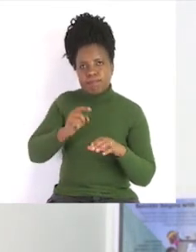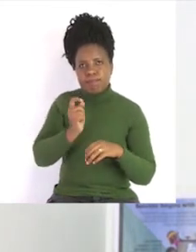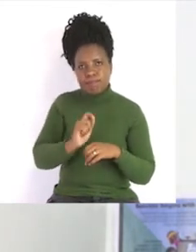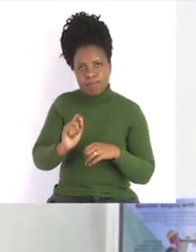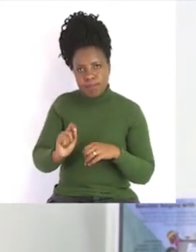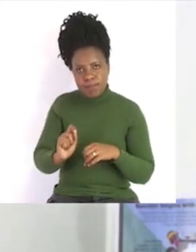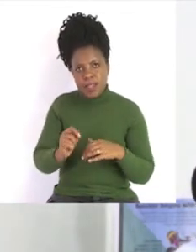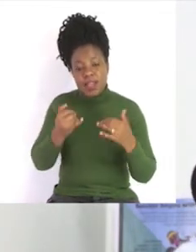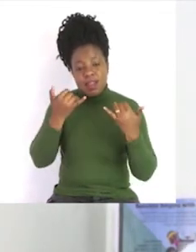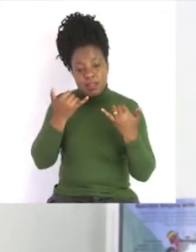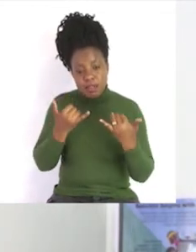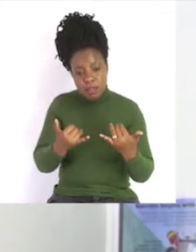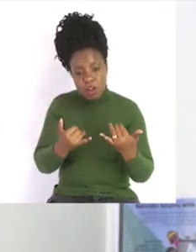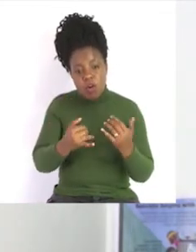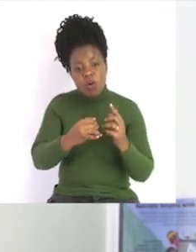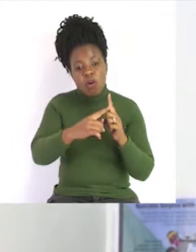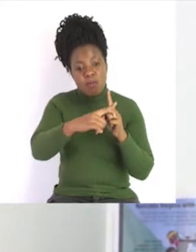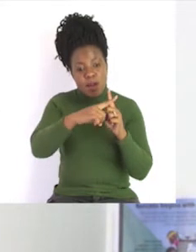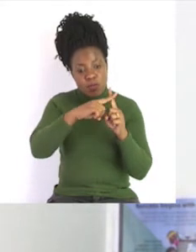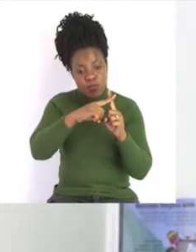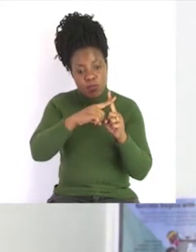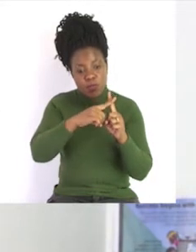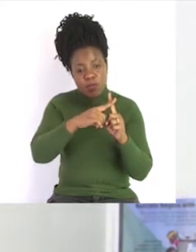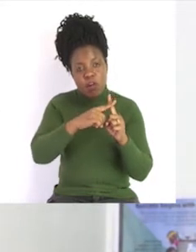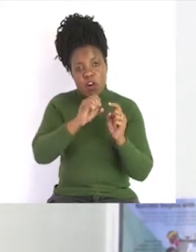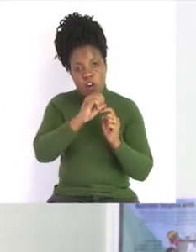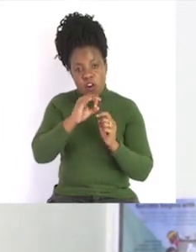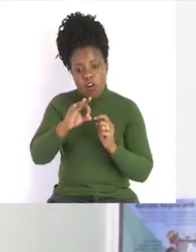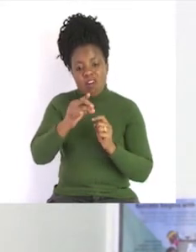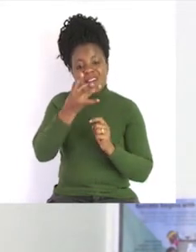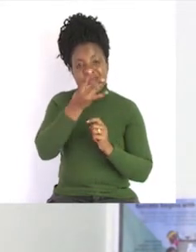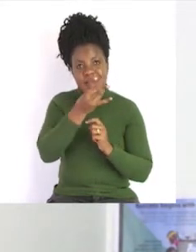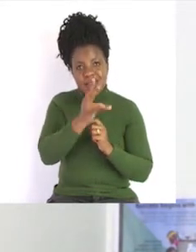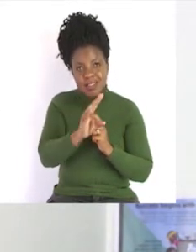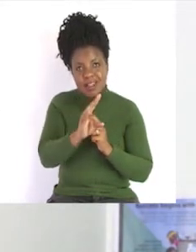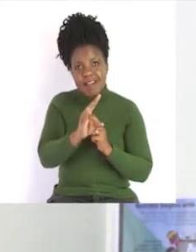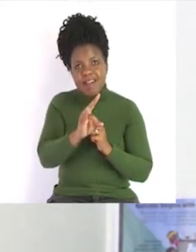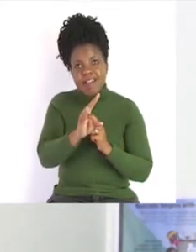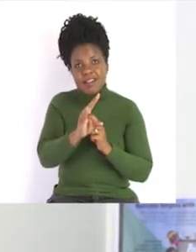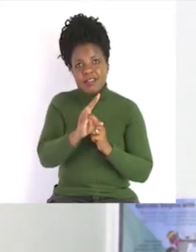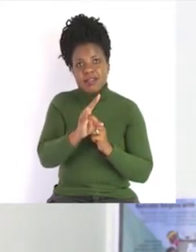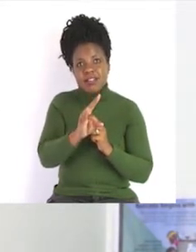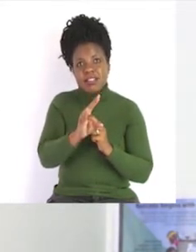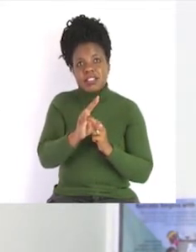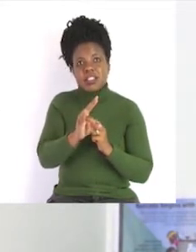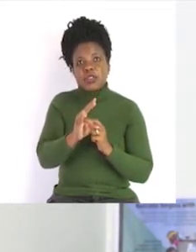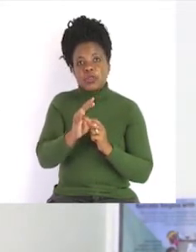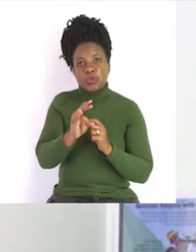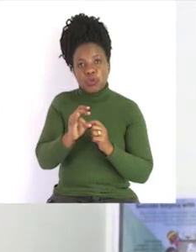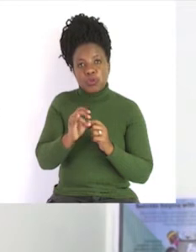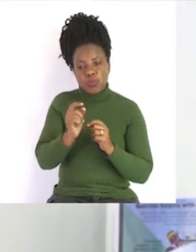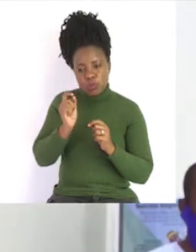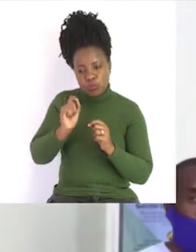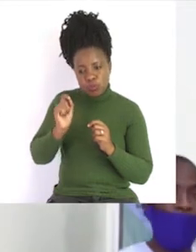All right. For example, it's easy for me to pick up that 7 goes into 21 3 times. Are we